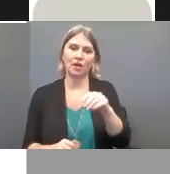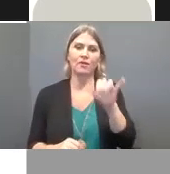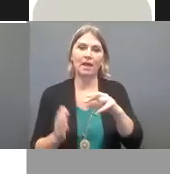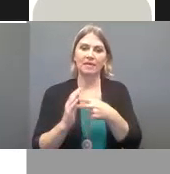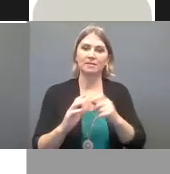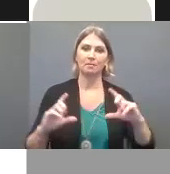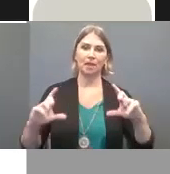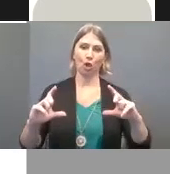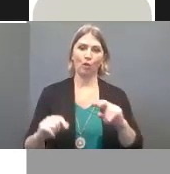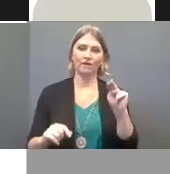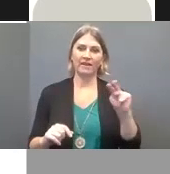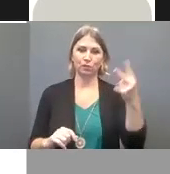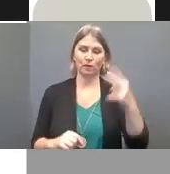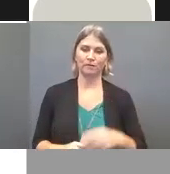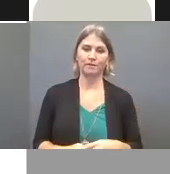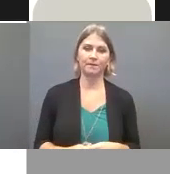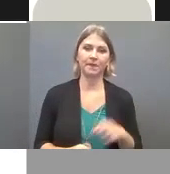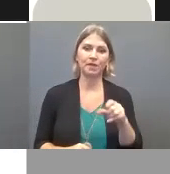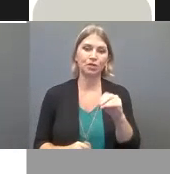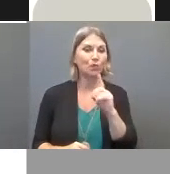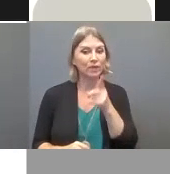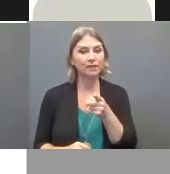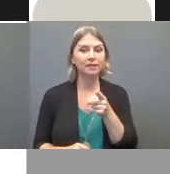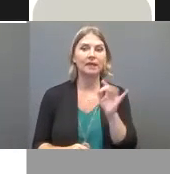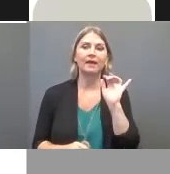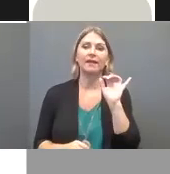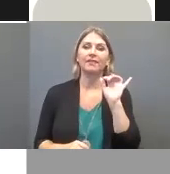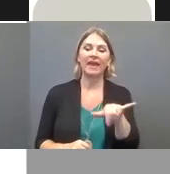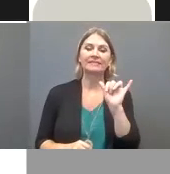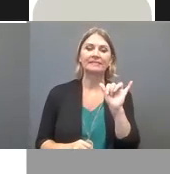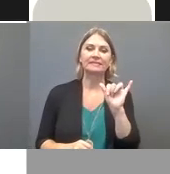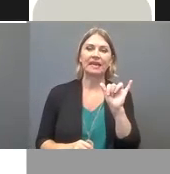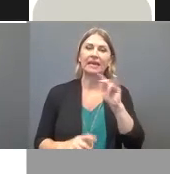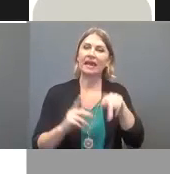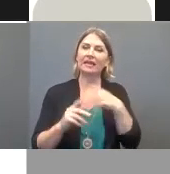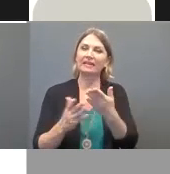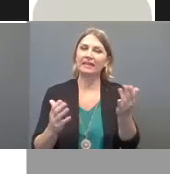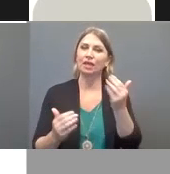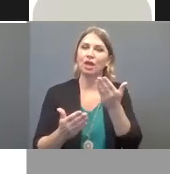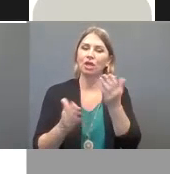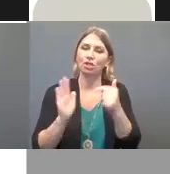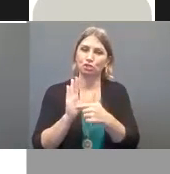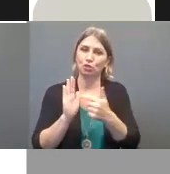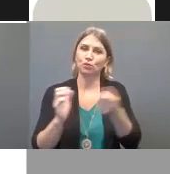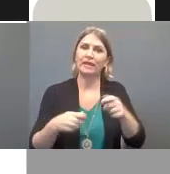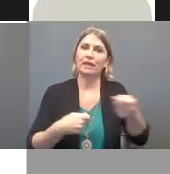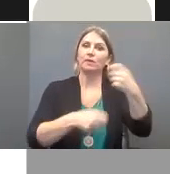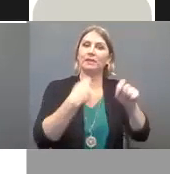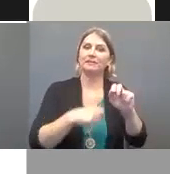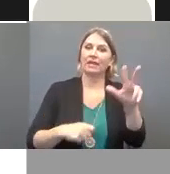squared, right? So essentially, this example shows that we can replace this 3n and log of